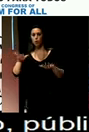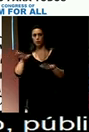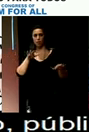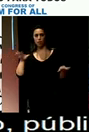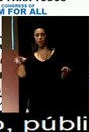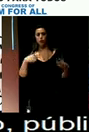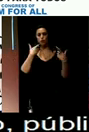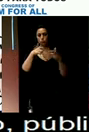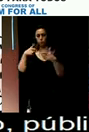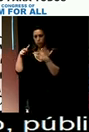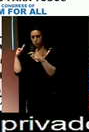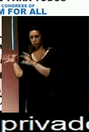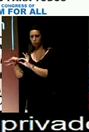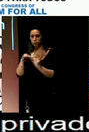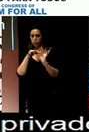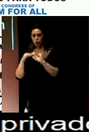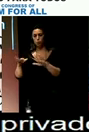society.